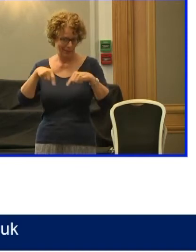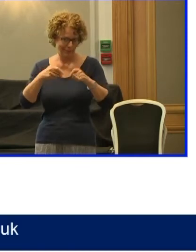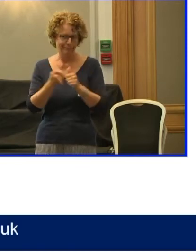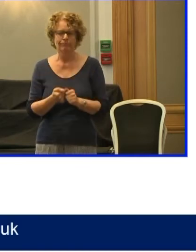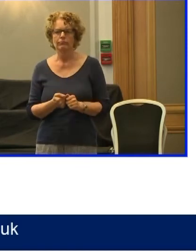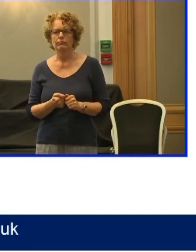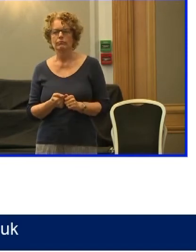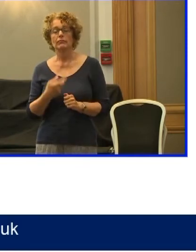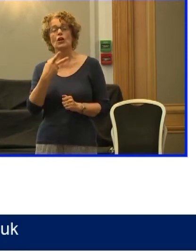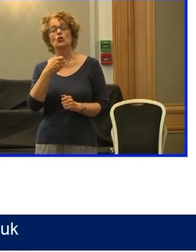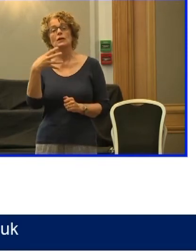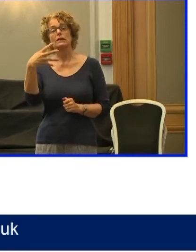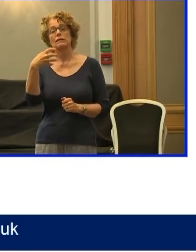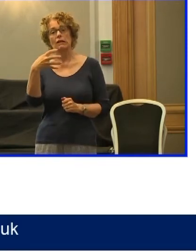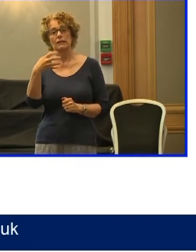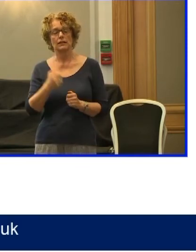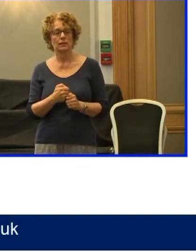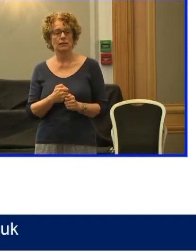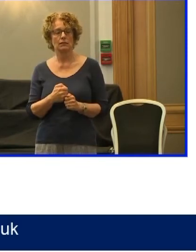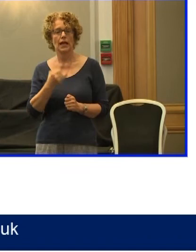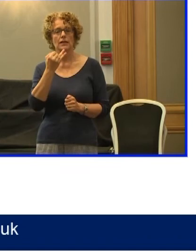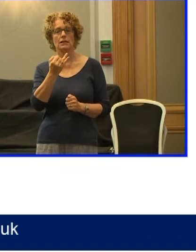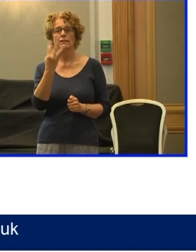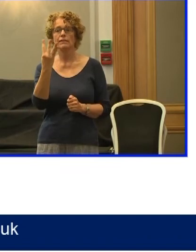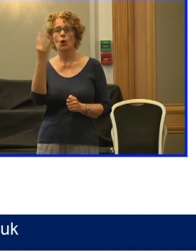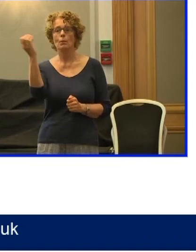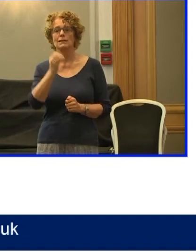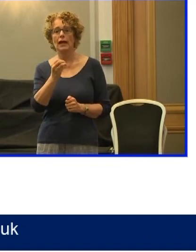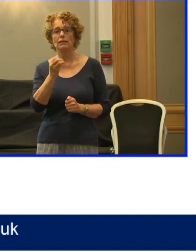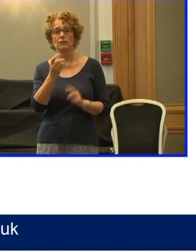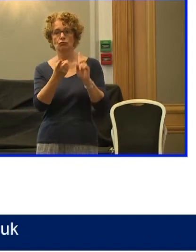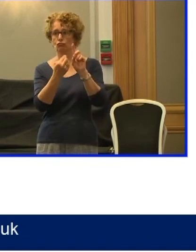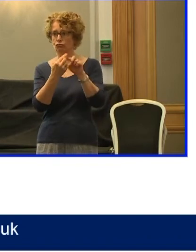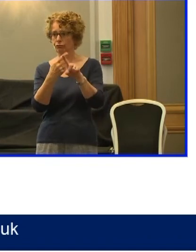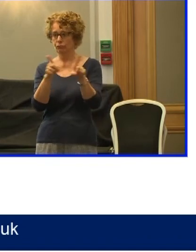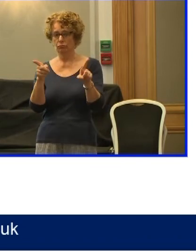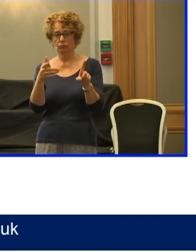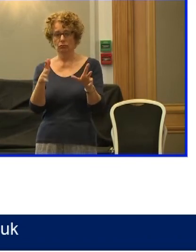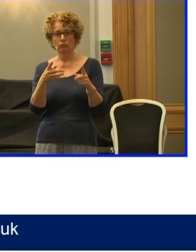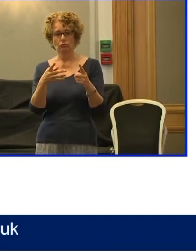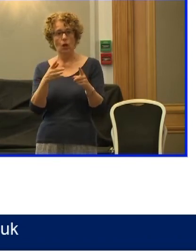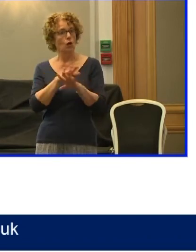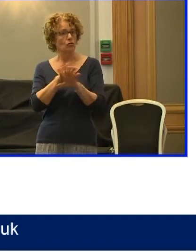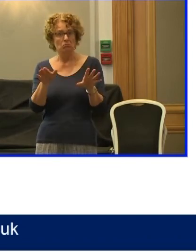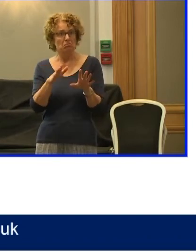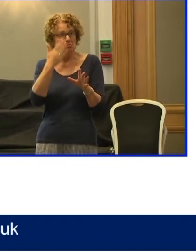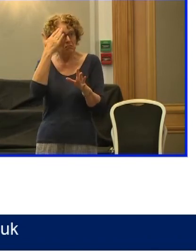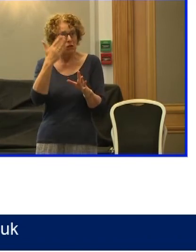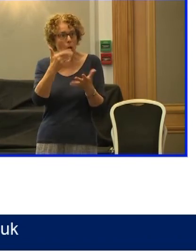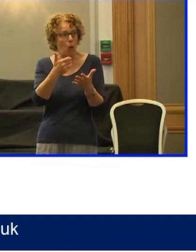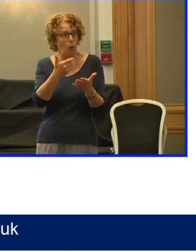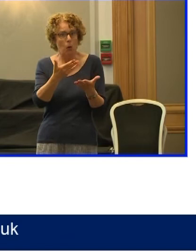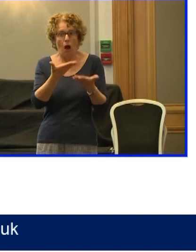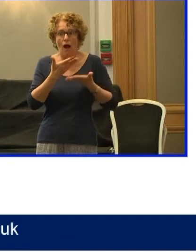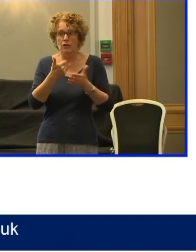In 2019, 74% of respondents were not told, that there was